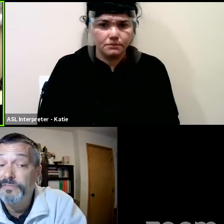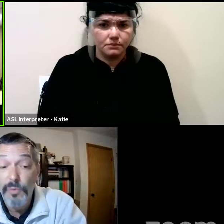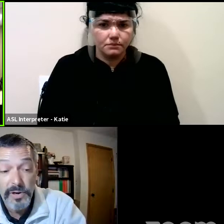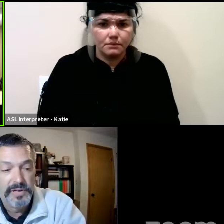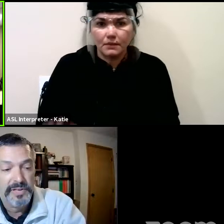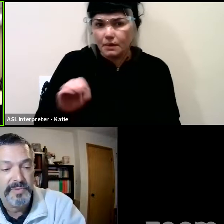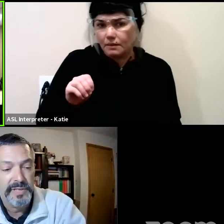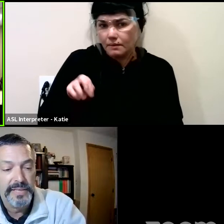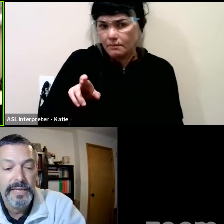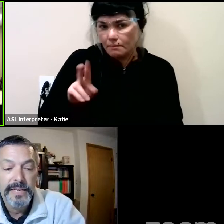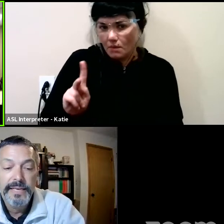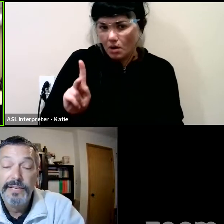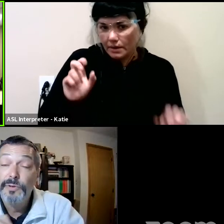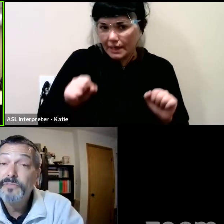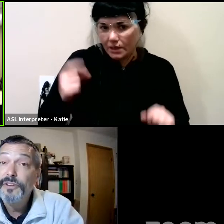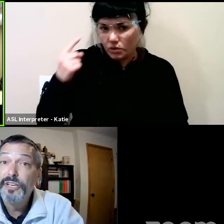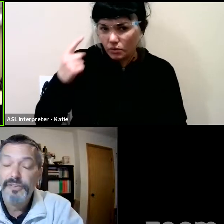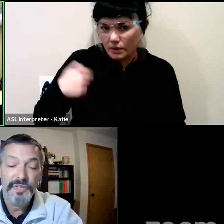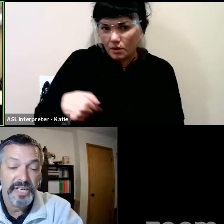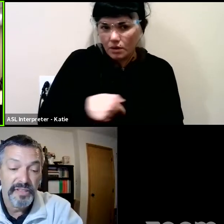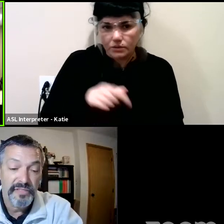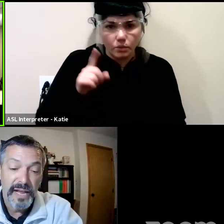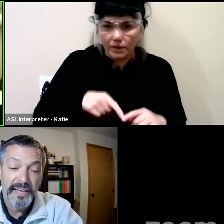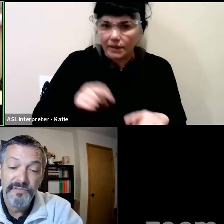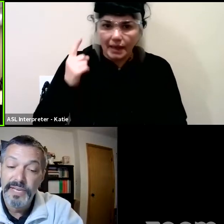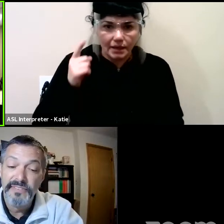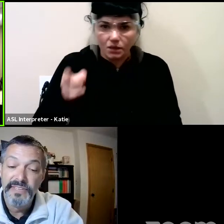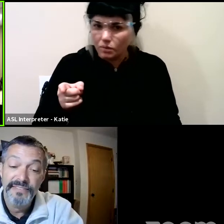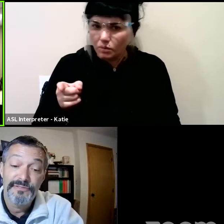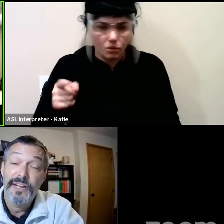mark if you can hear us we cannot hear you